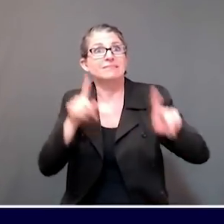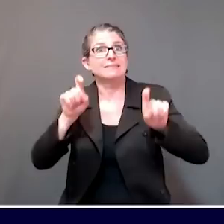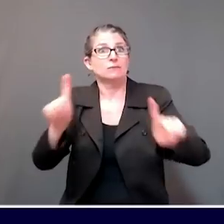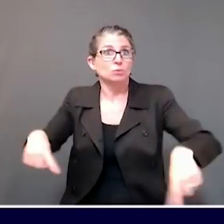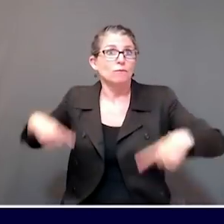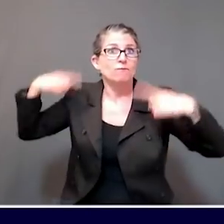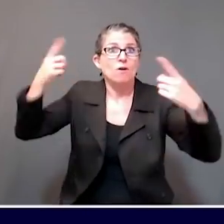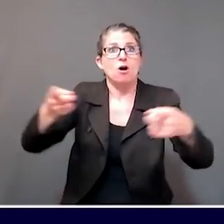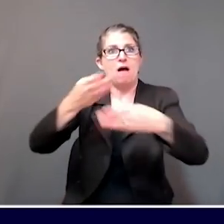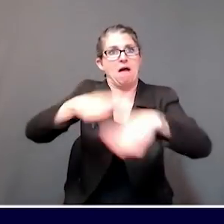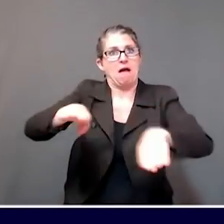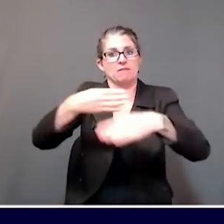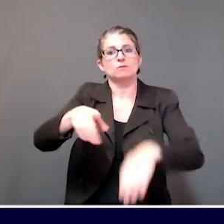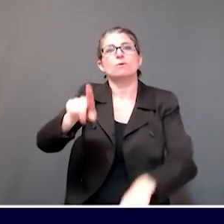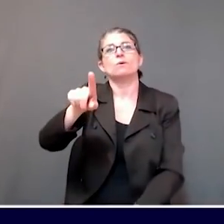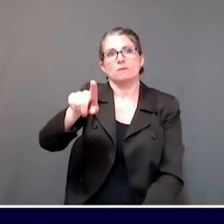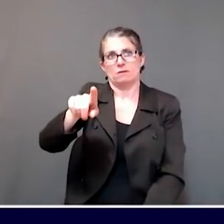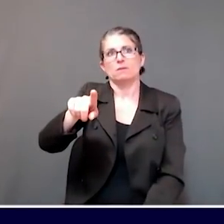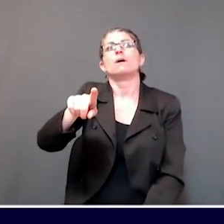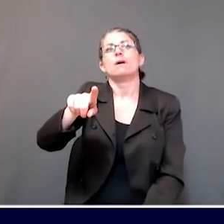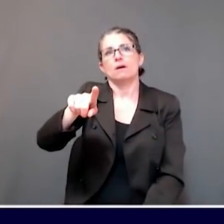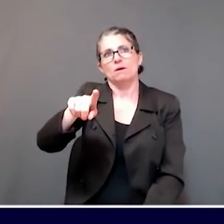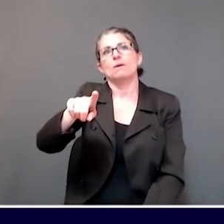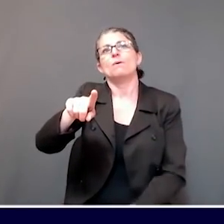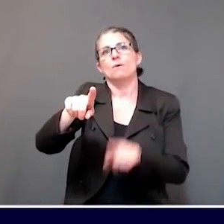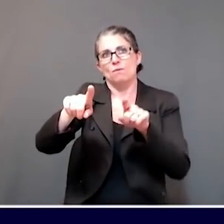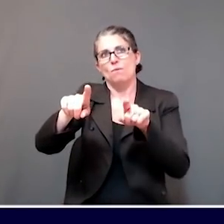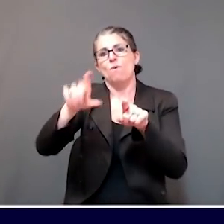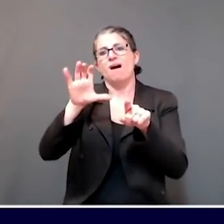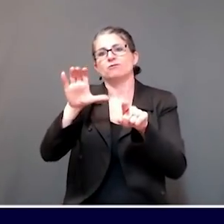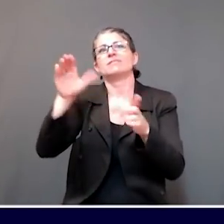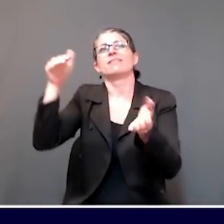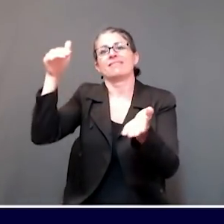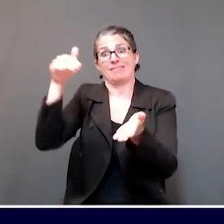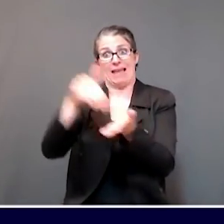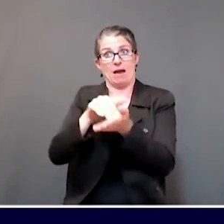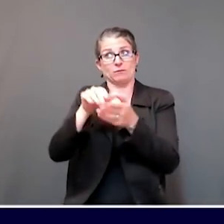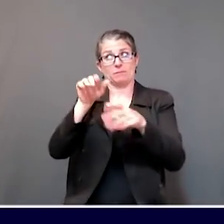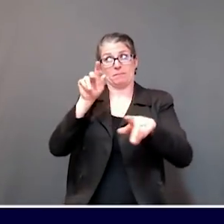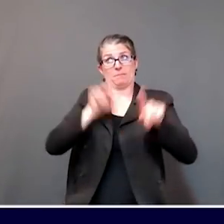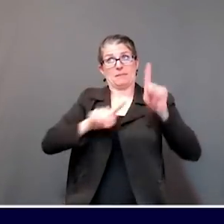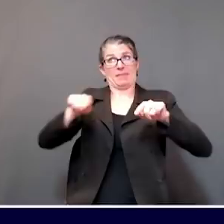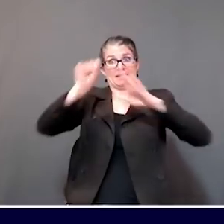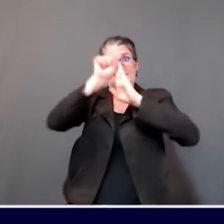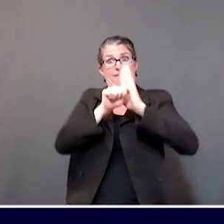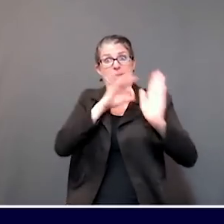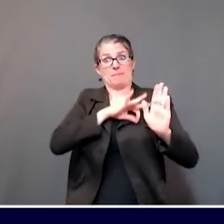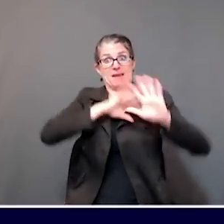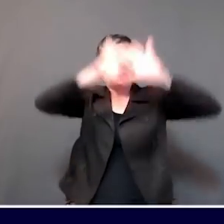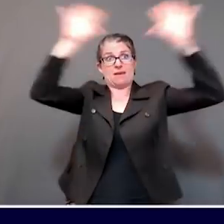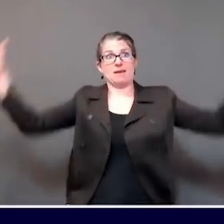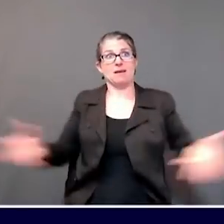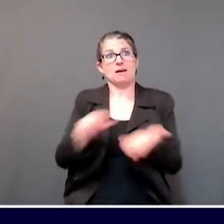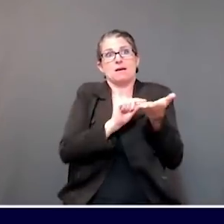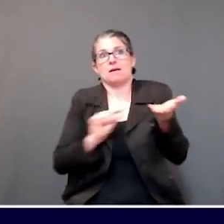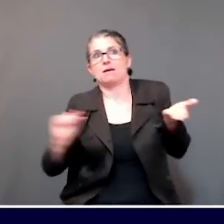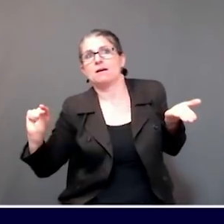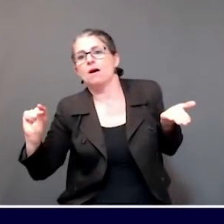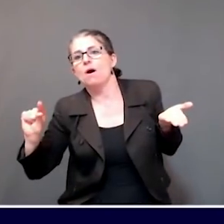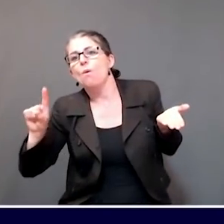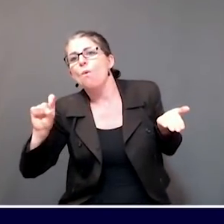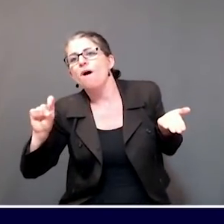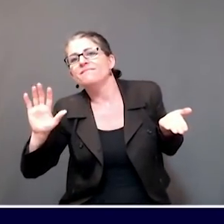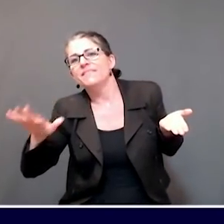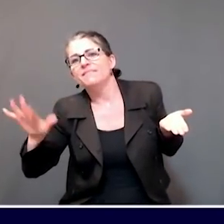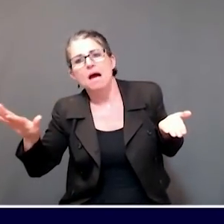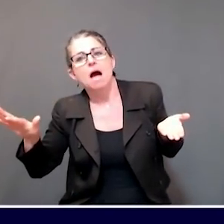per 100,000 people in Maine. I'd like to put that number in a little bit of perspective. If you take a look at exactly 1 month